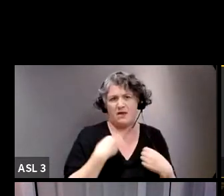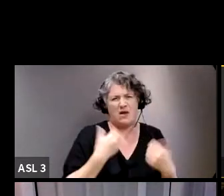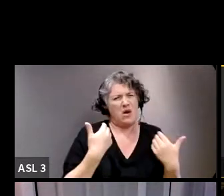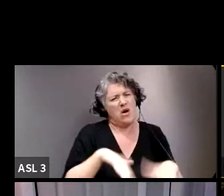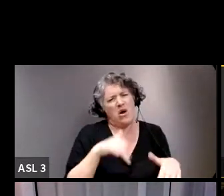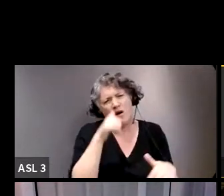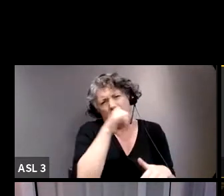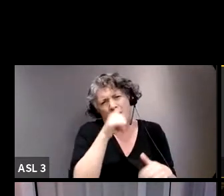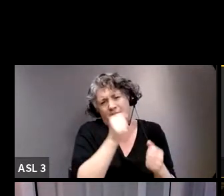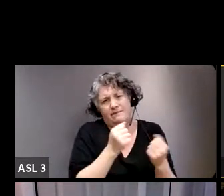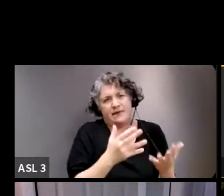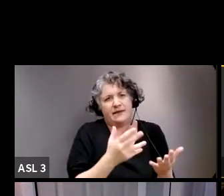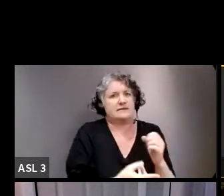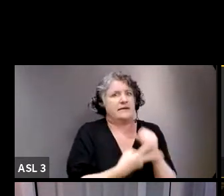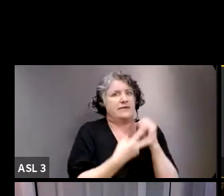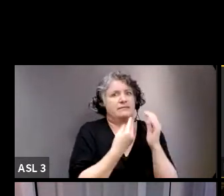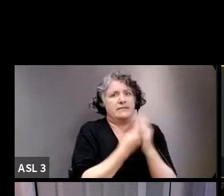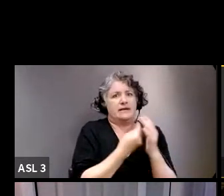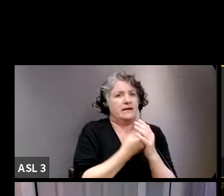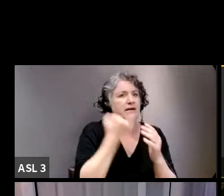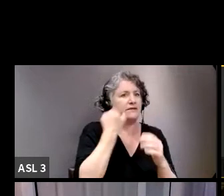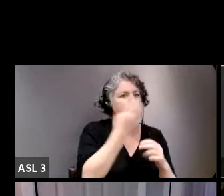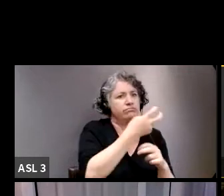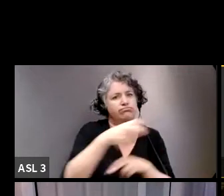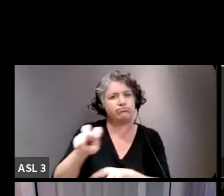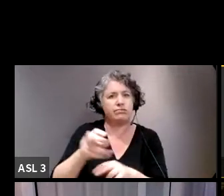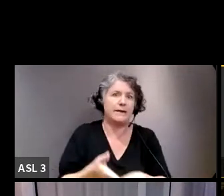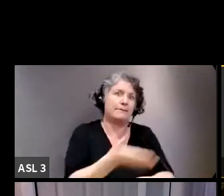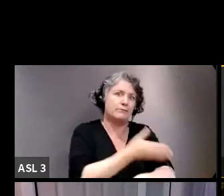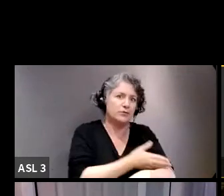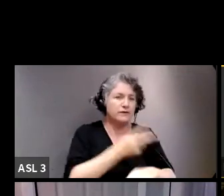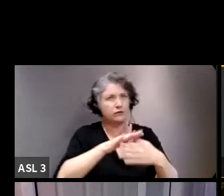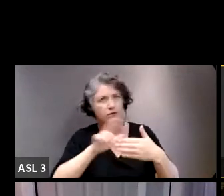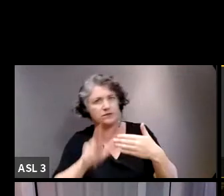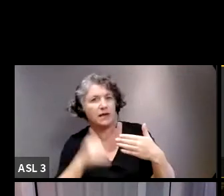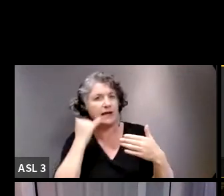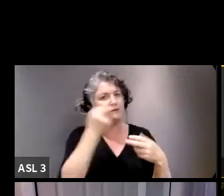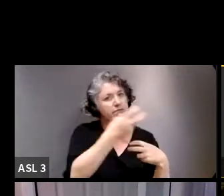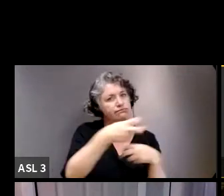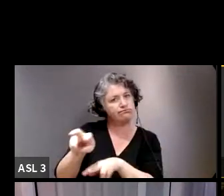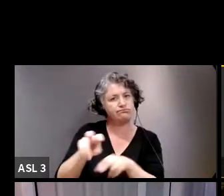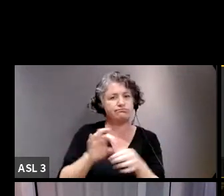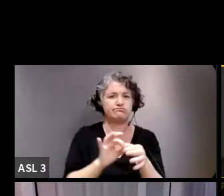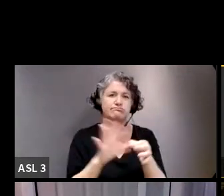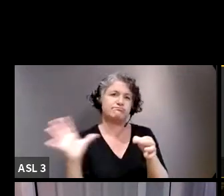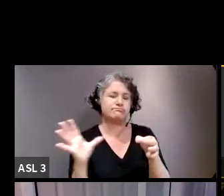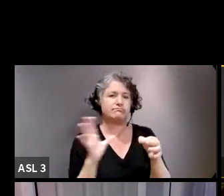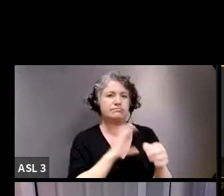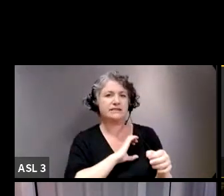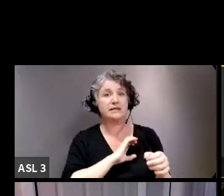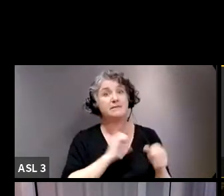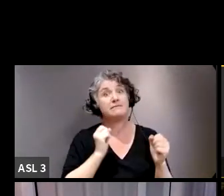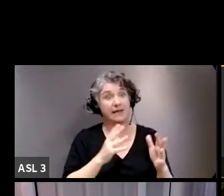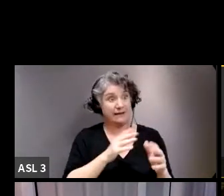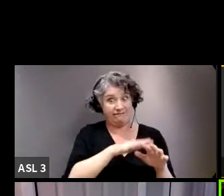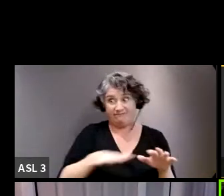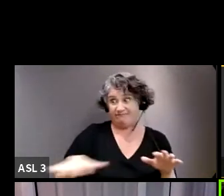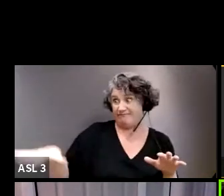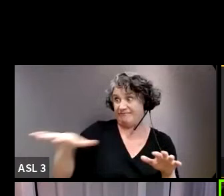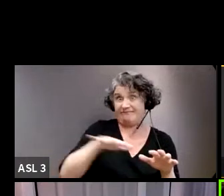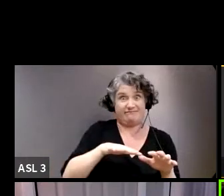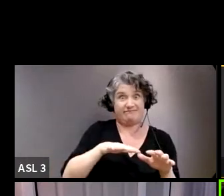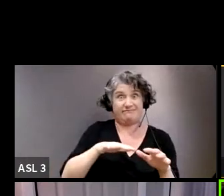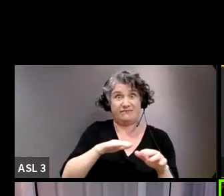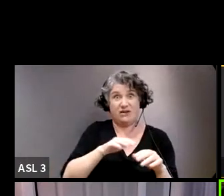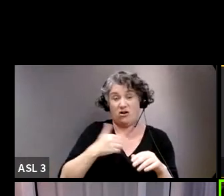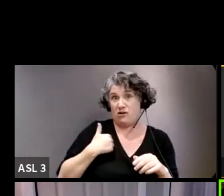teams actually save resources and can improve outcomes and so cities across canada are moving in this direction the city of toronto has